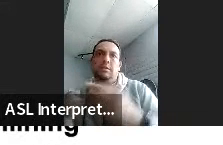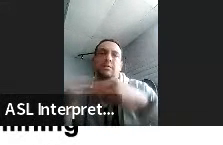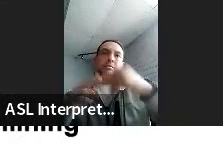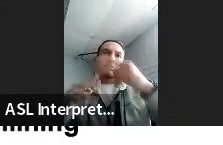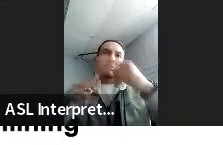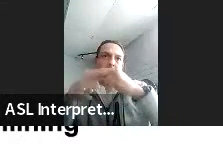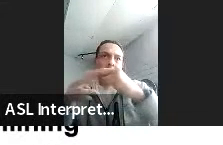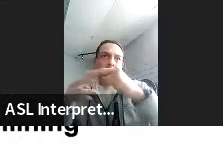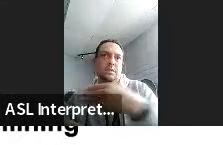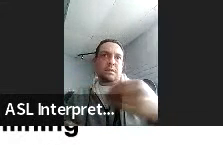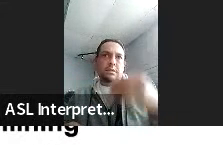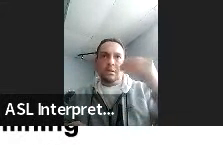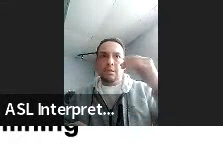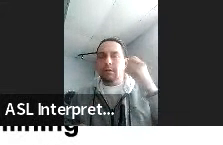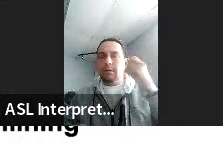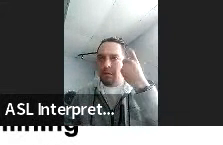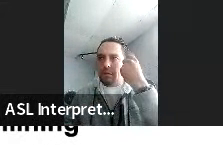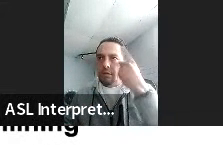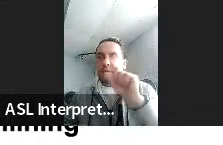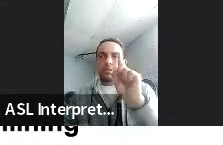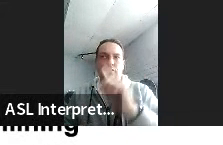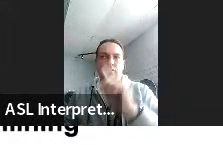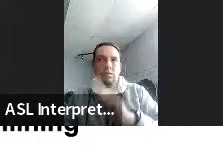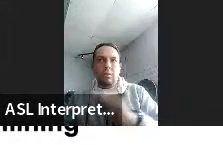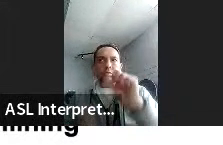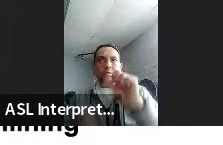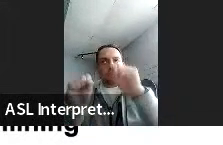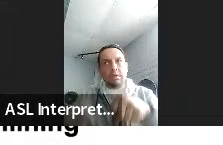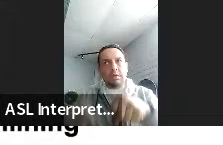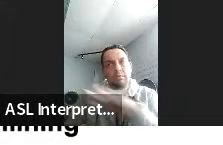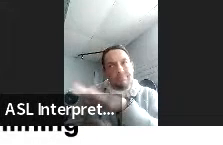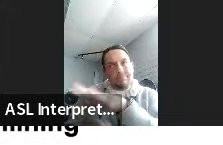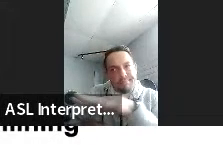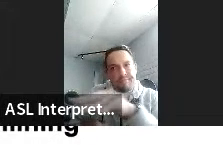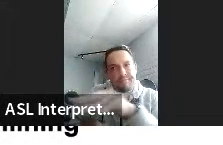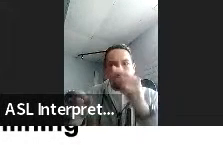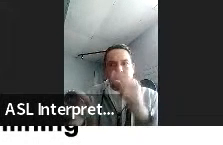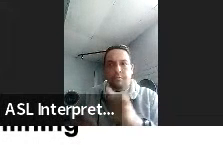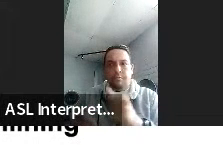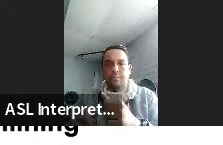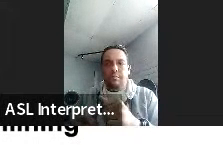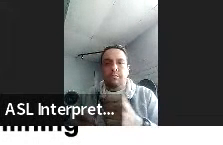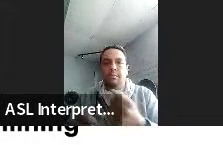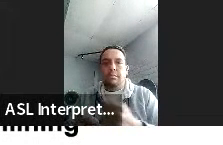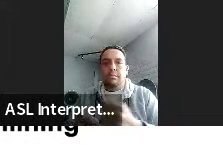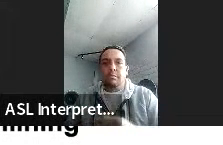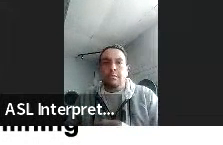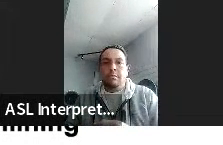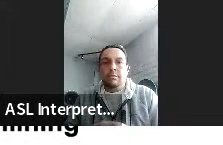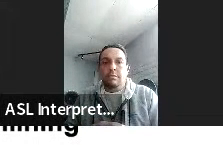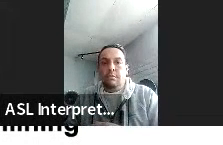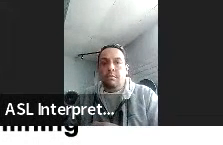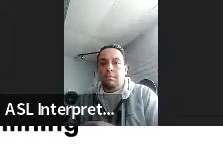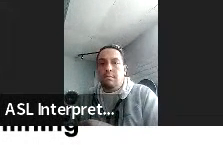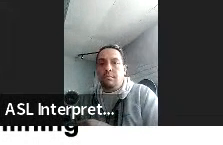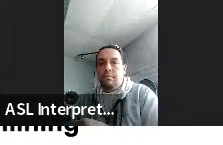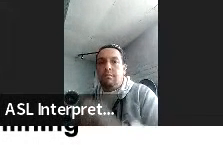locate. Third, we want to make sure that we're updating special district rules to refer to these new